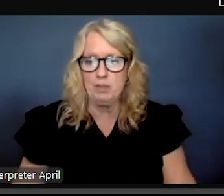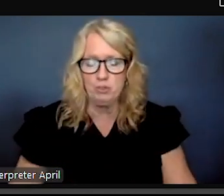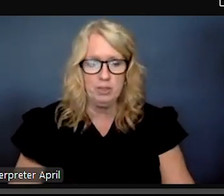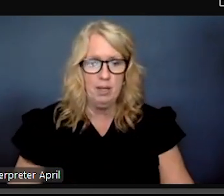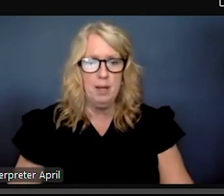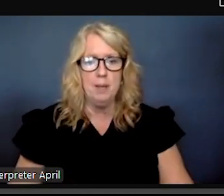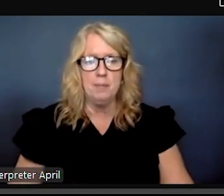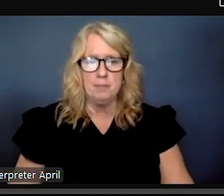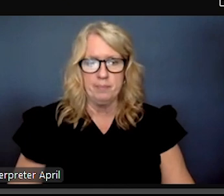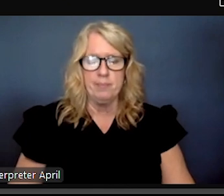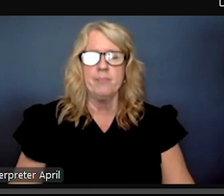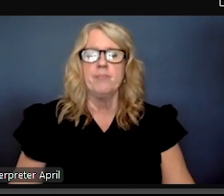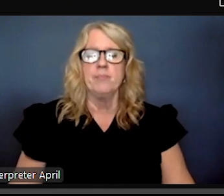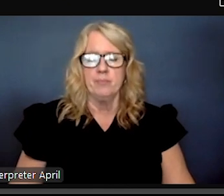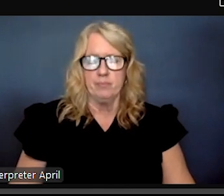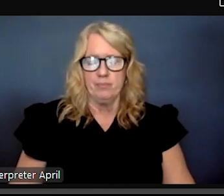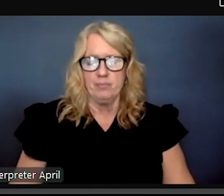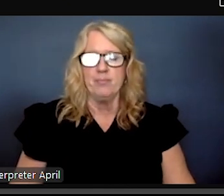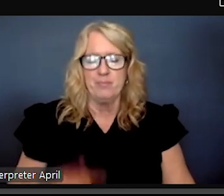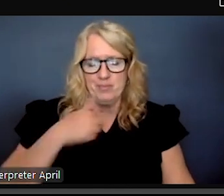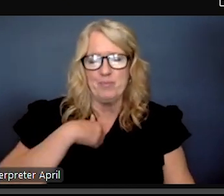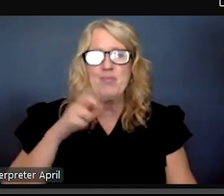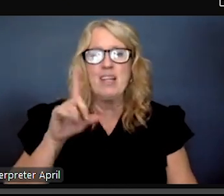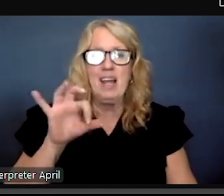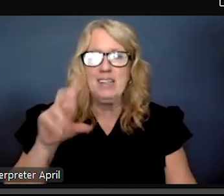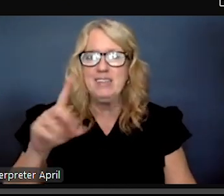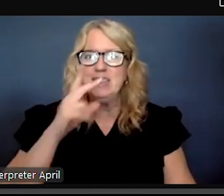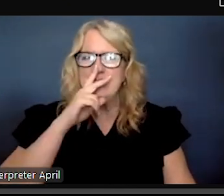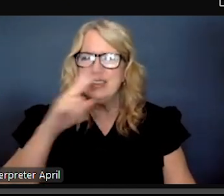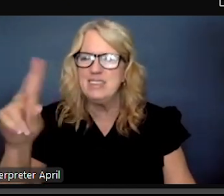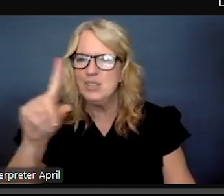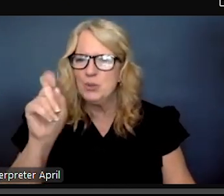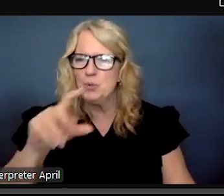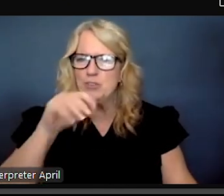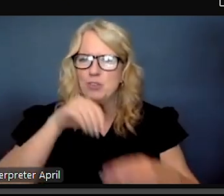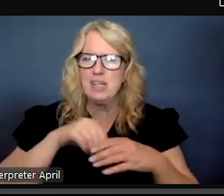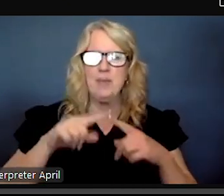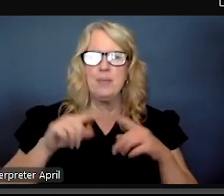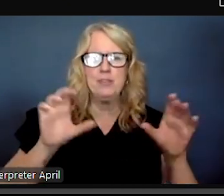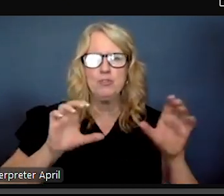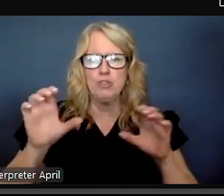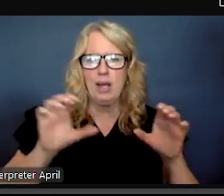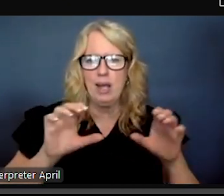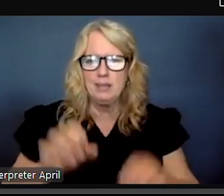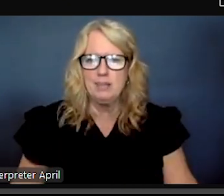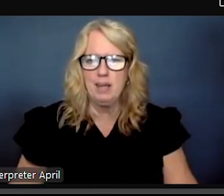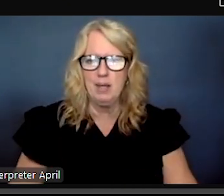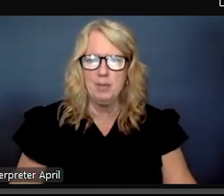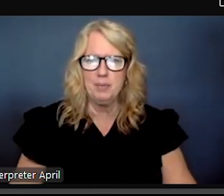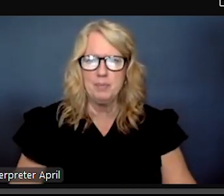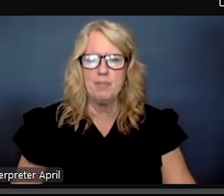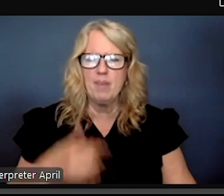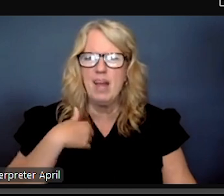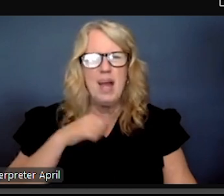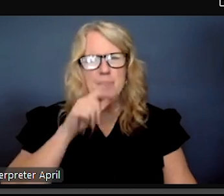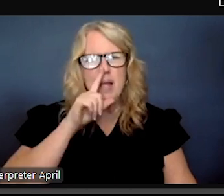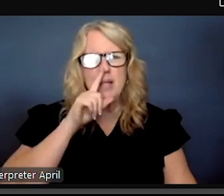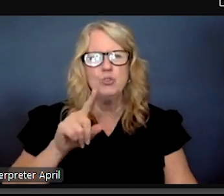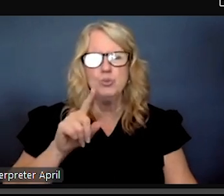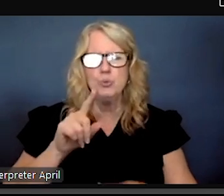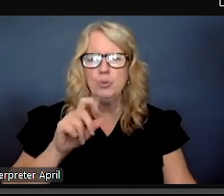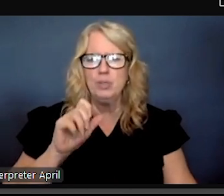I actually did just see a question come up in the chat. We do, and I'm not sure